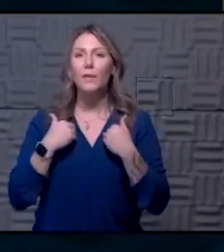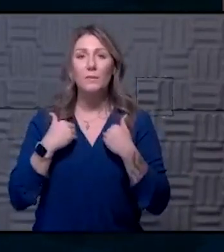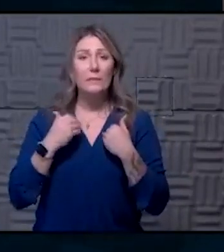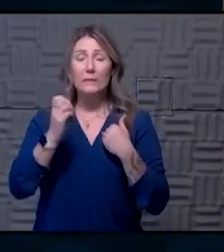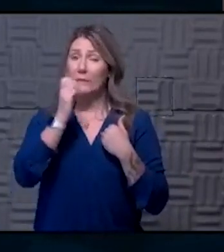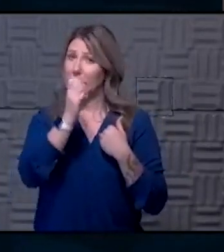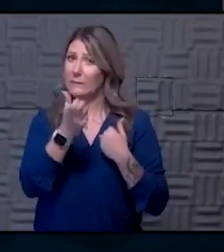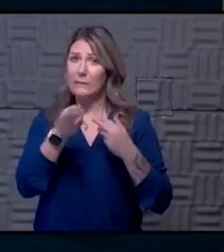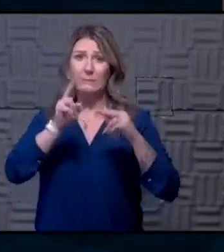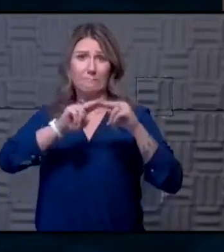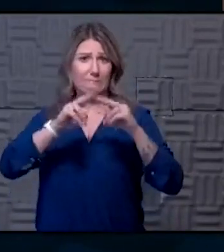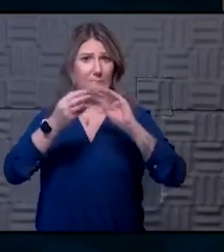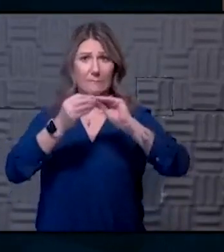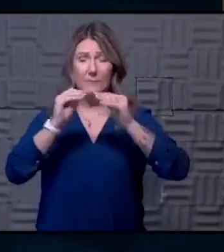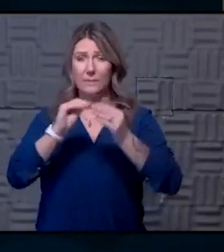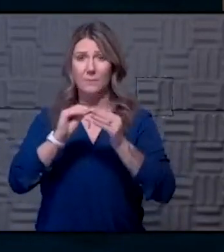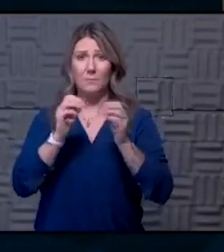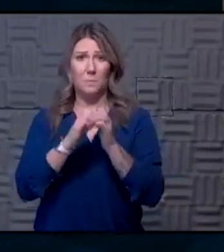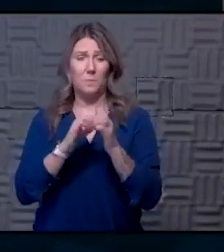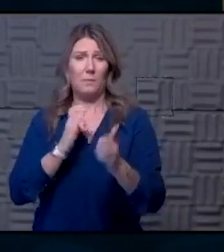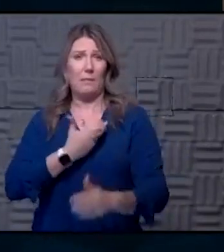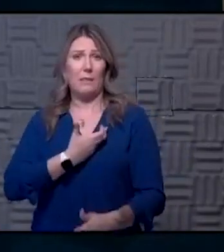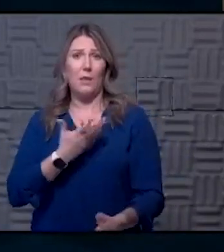had any uptick in our